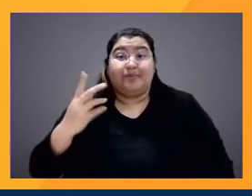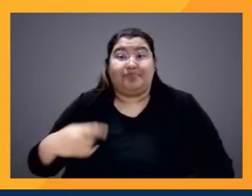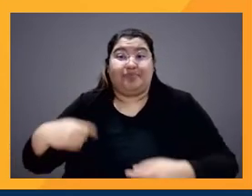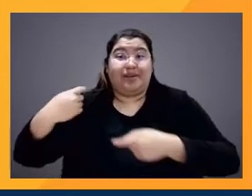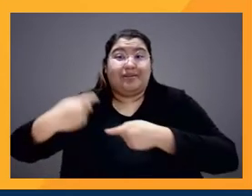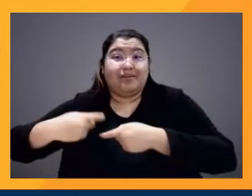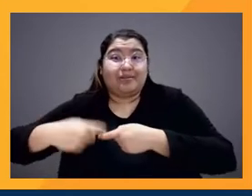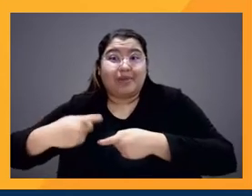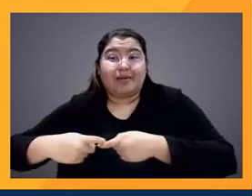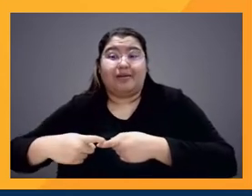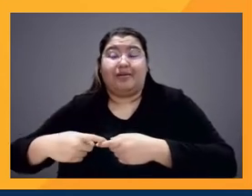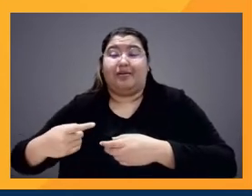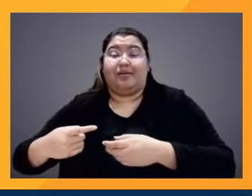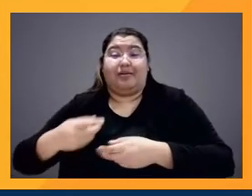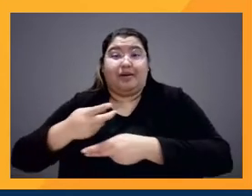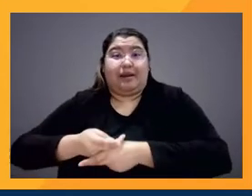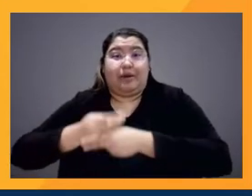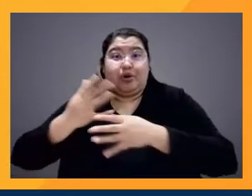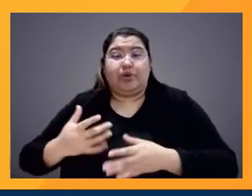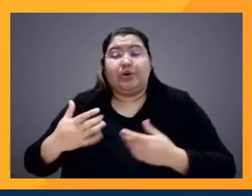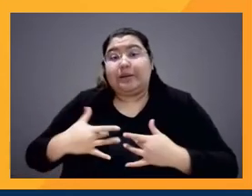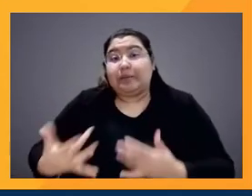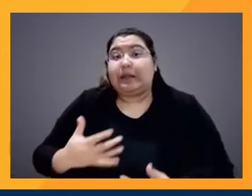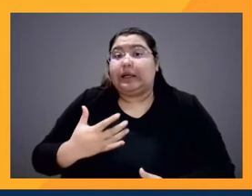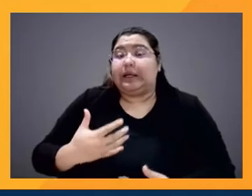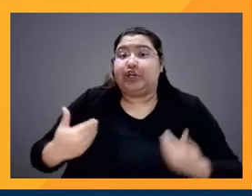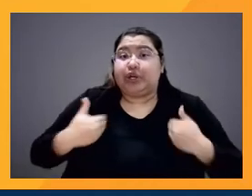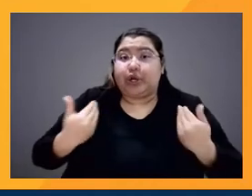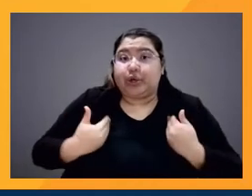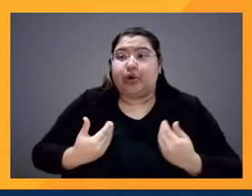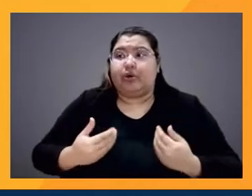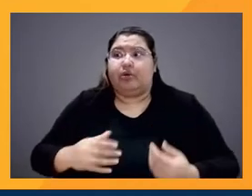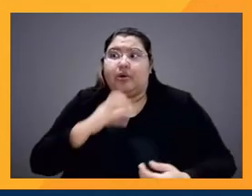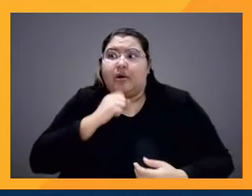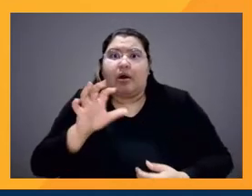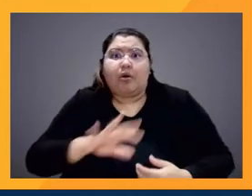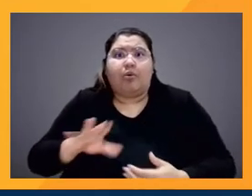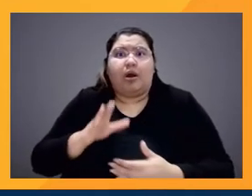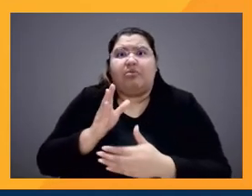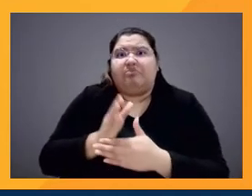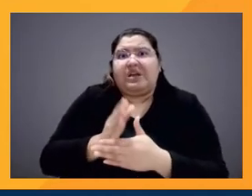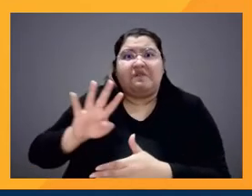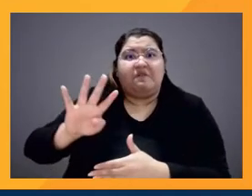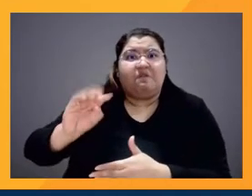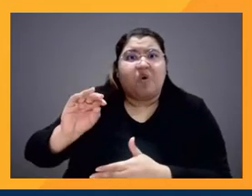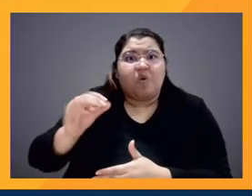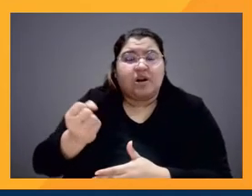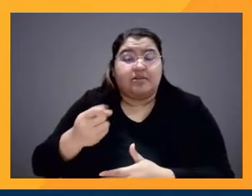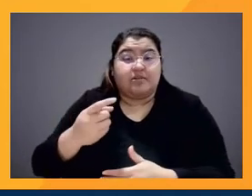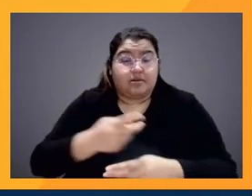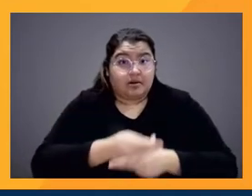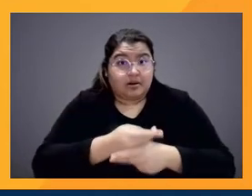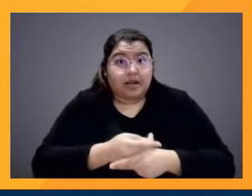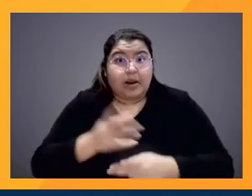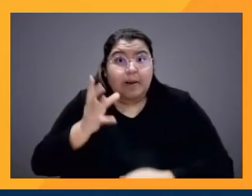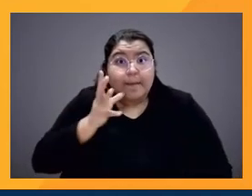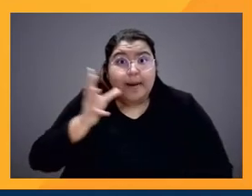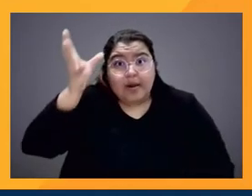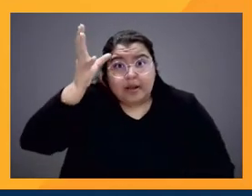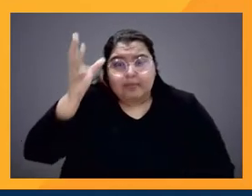we do see that among the long-term unemployed, there's an overrepresentation of older individuals. There's a